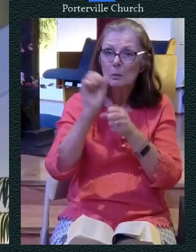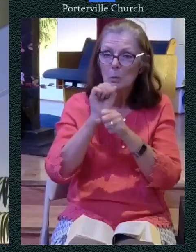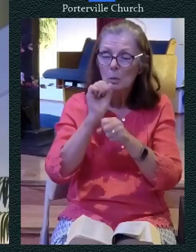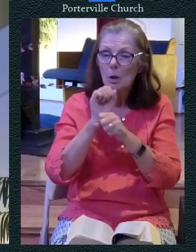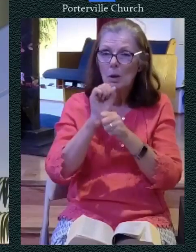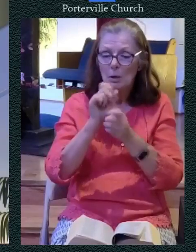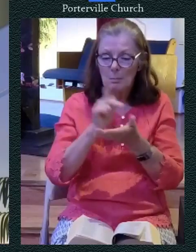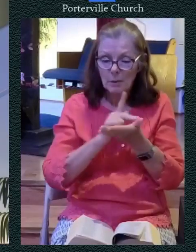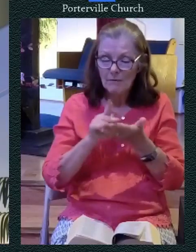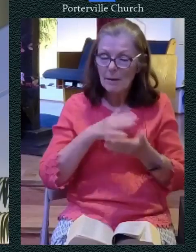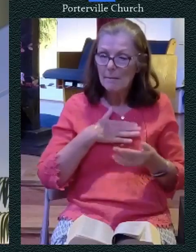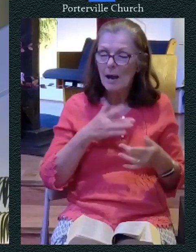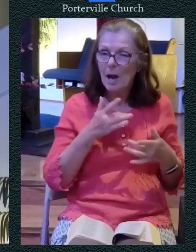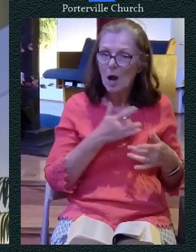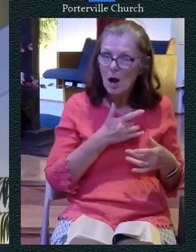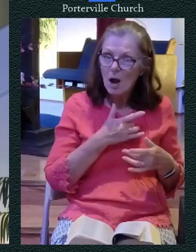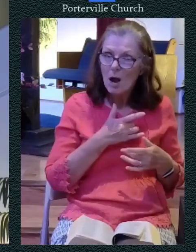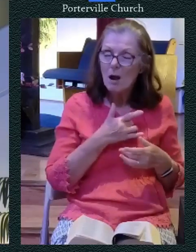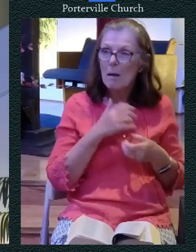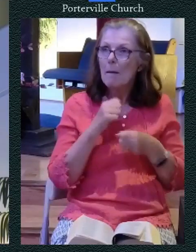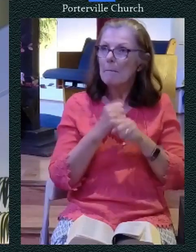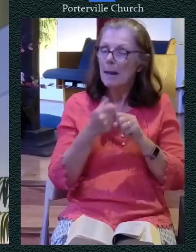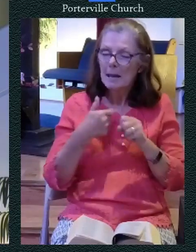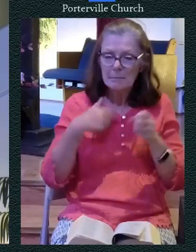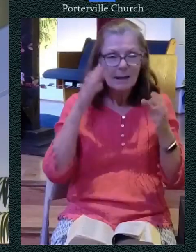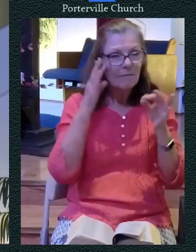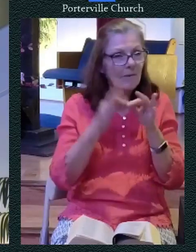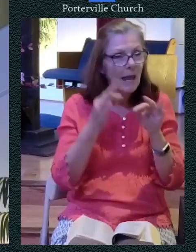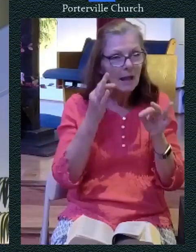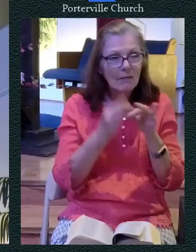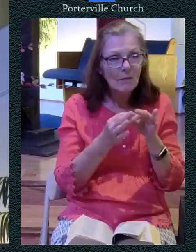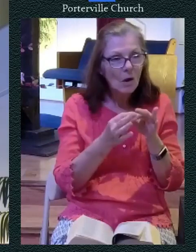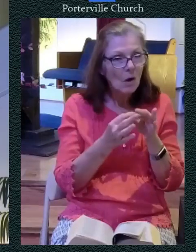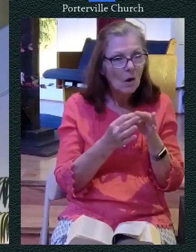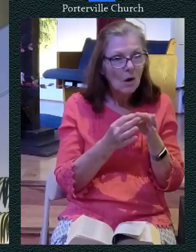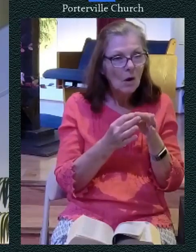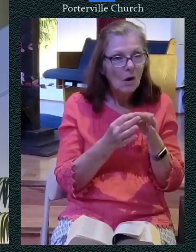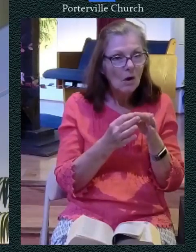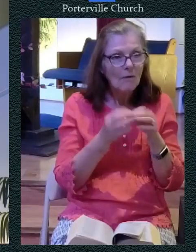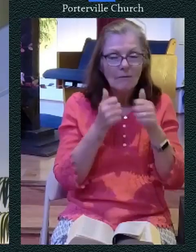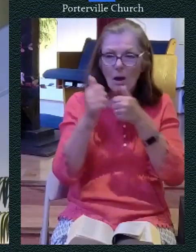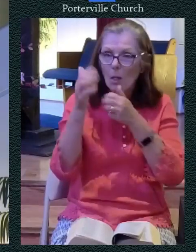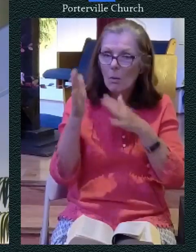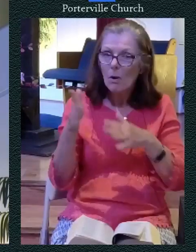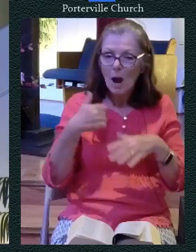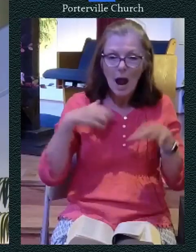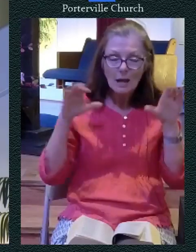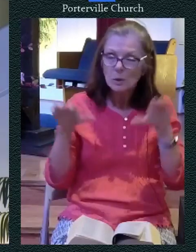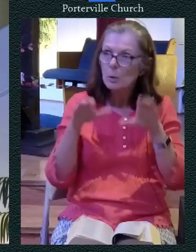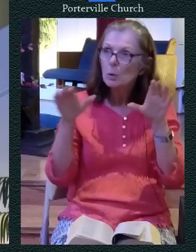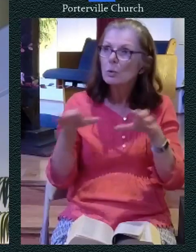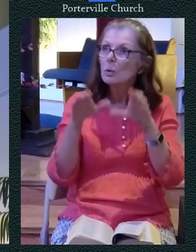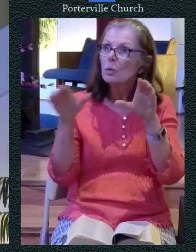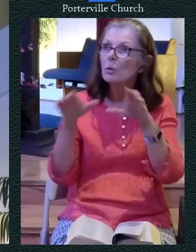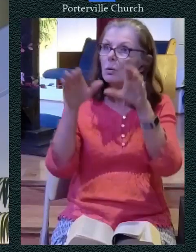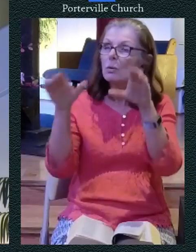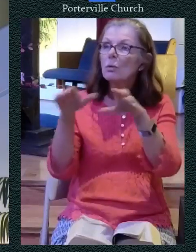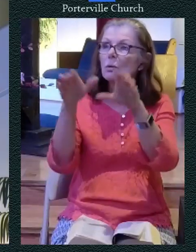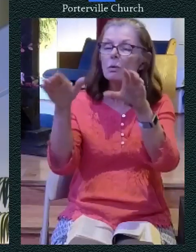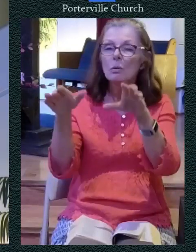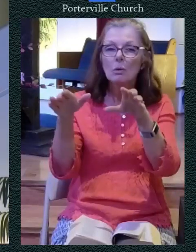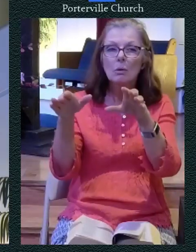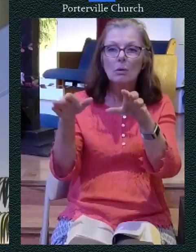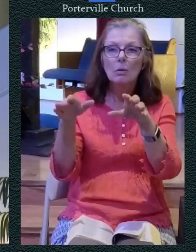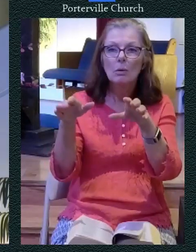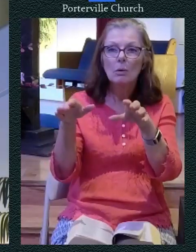and making me a faithful child. I've been doing all of these things, and my life